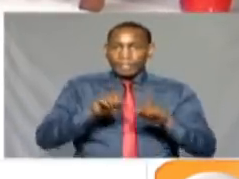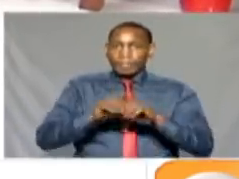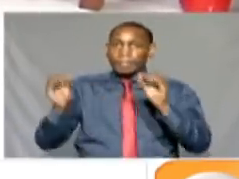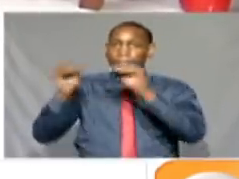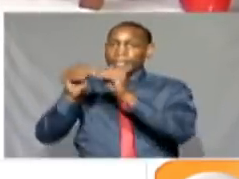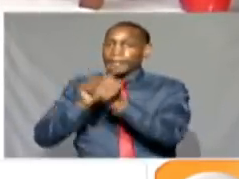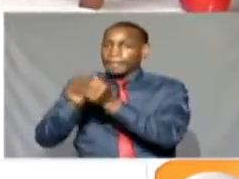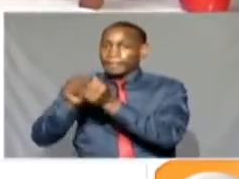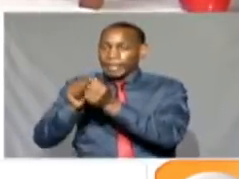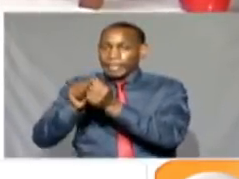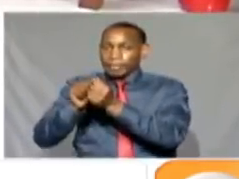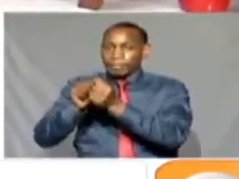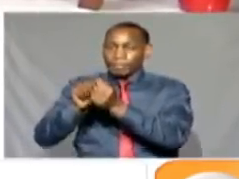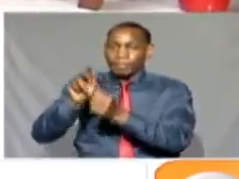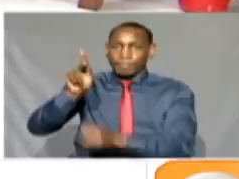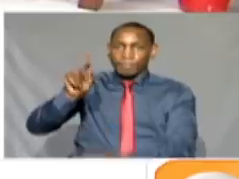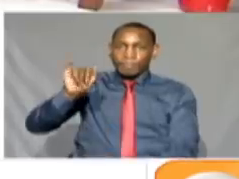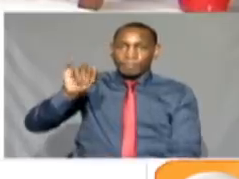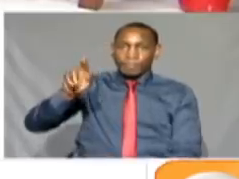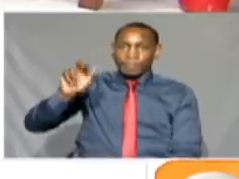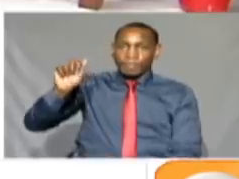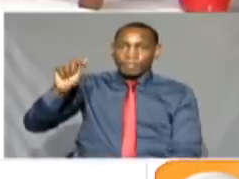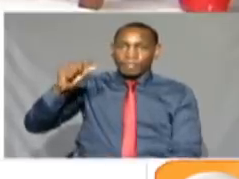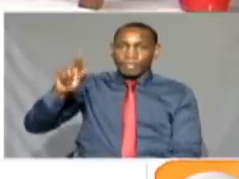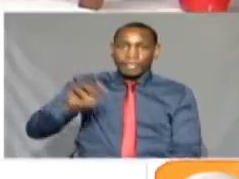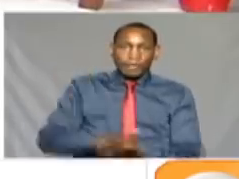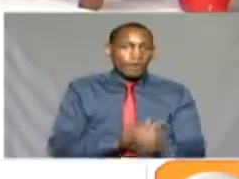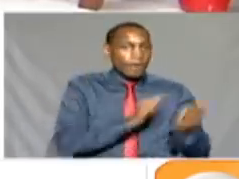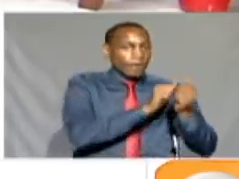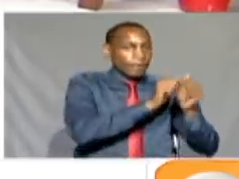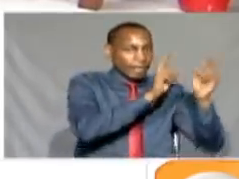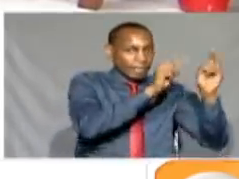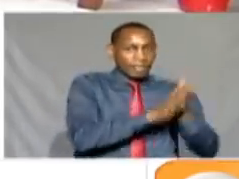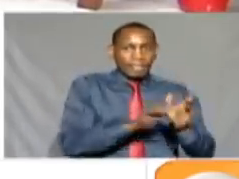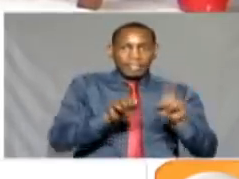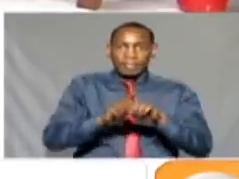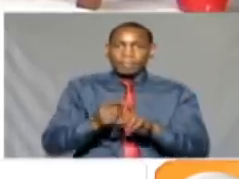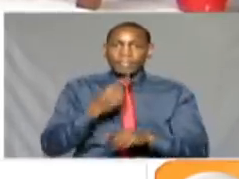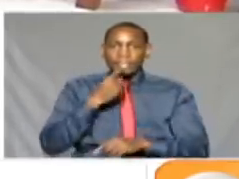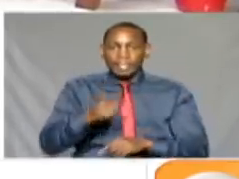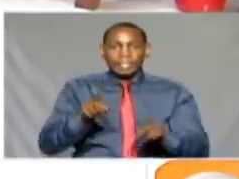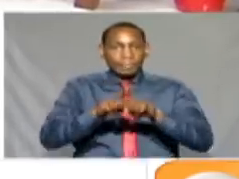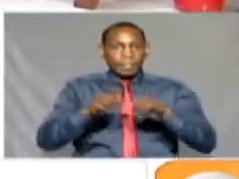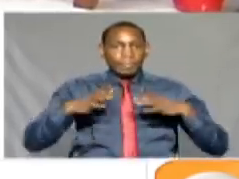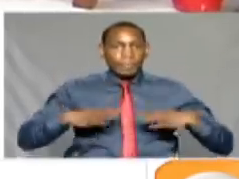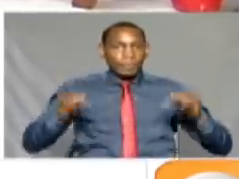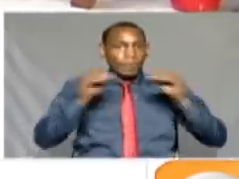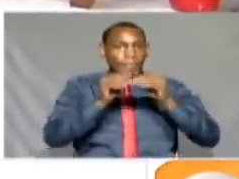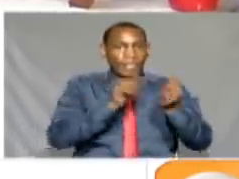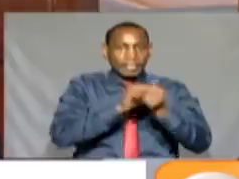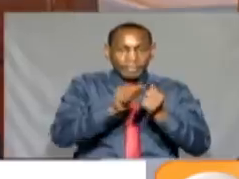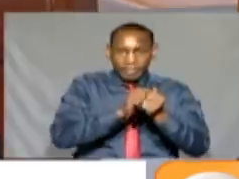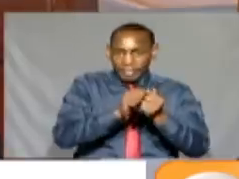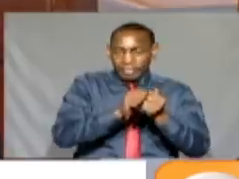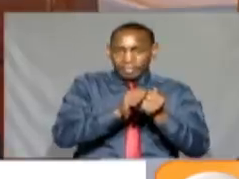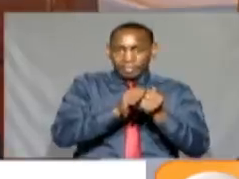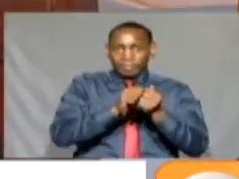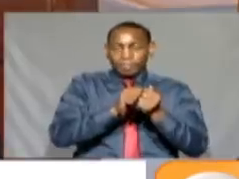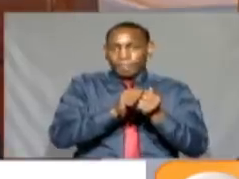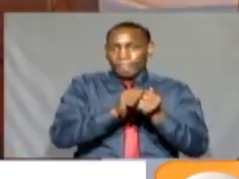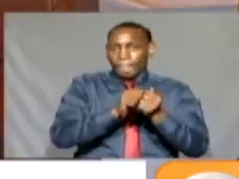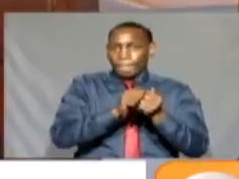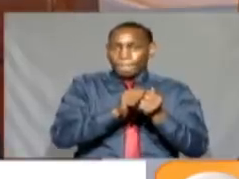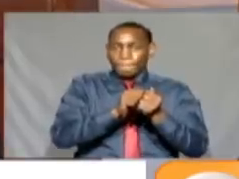Kirago. Oh, it's a Friday thing. Okay. Let me also tell the guys I'll see you on Friday. You're not going to be there. This is...